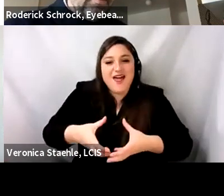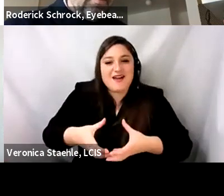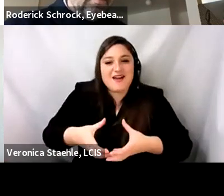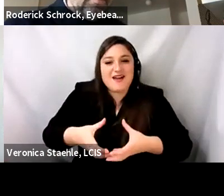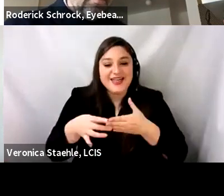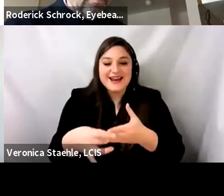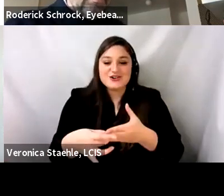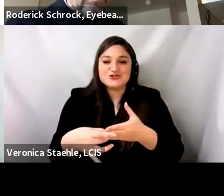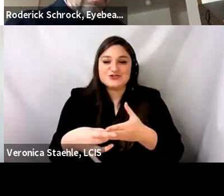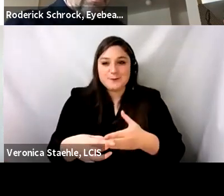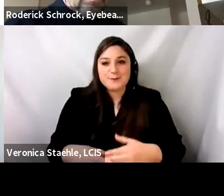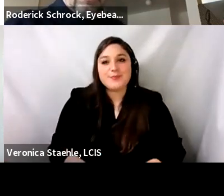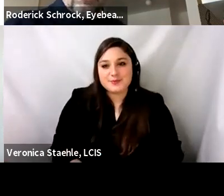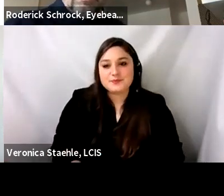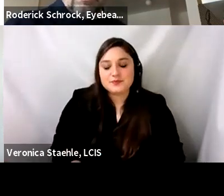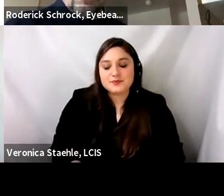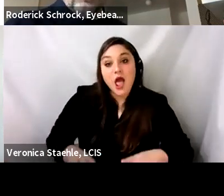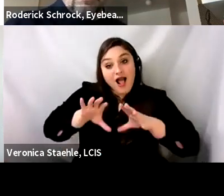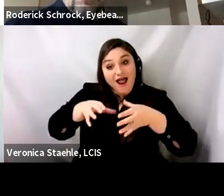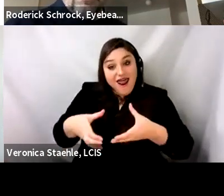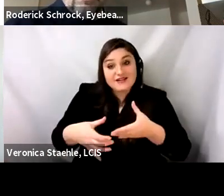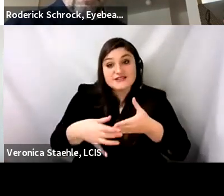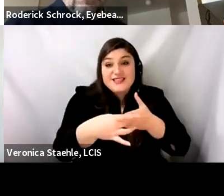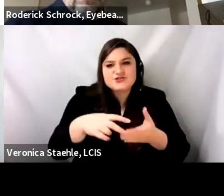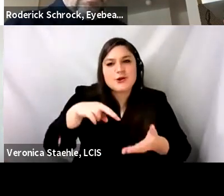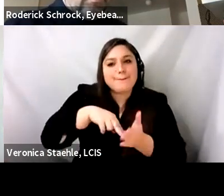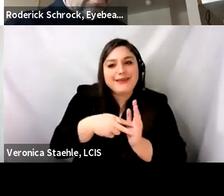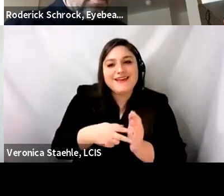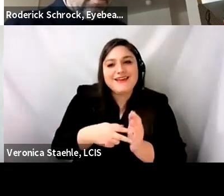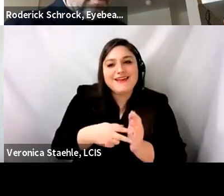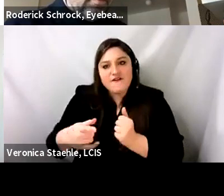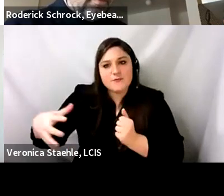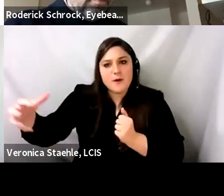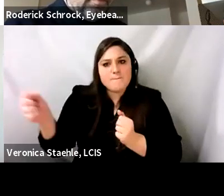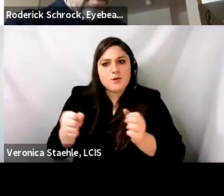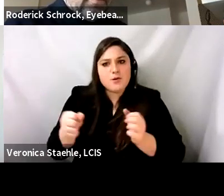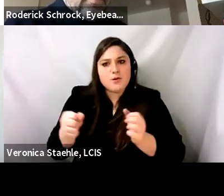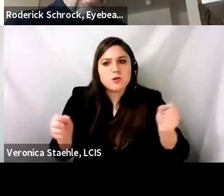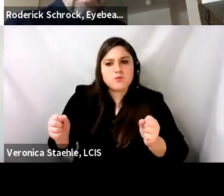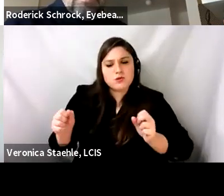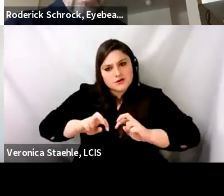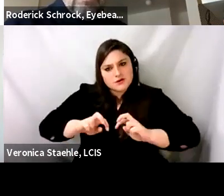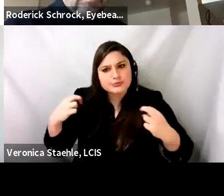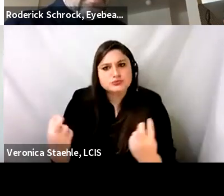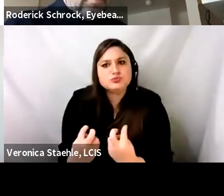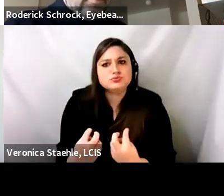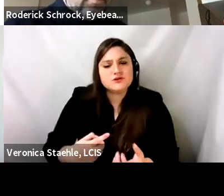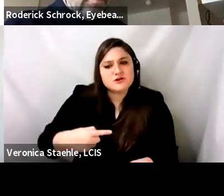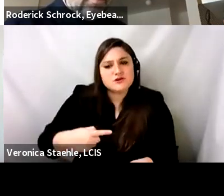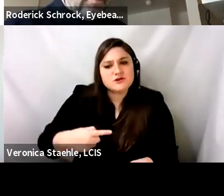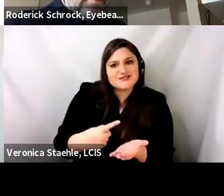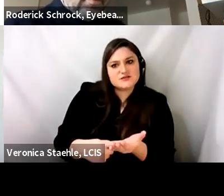everyone has a seat at the table. We do even consider our fiscal team,